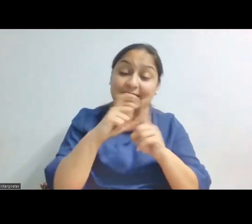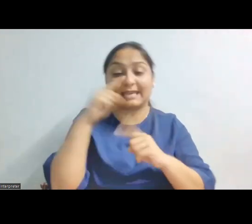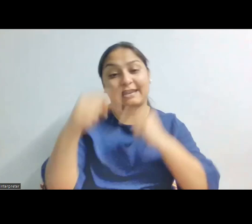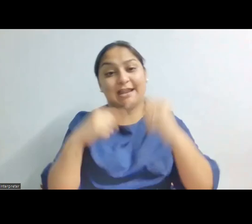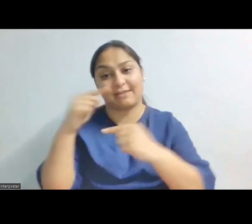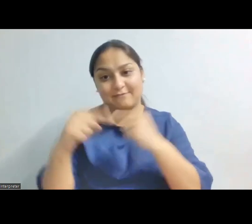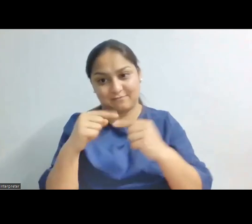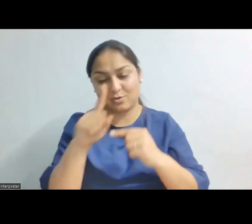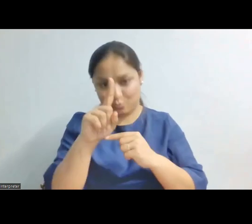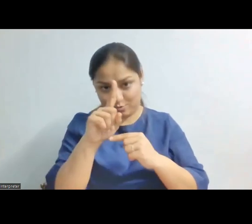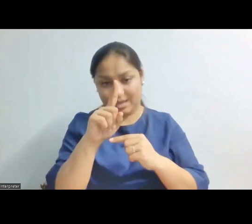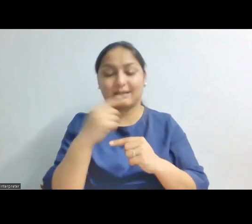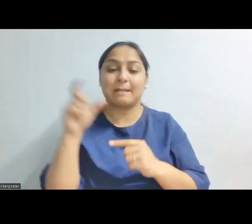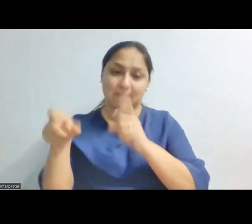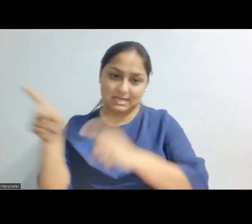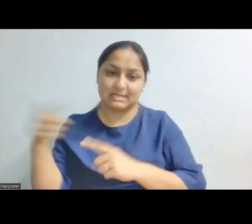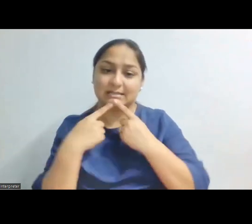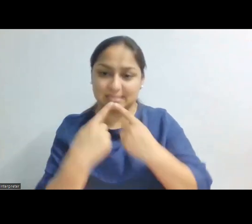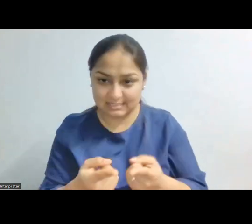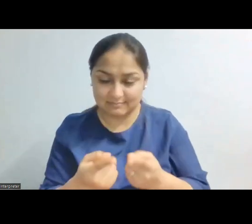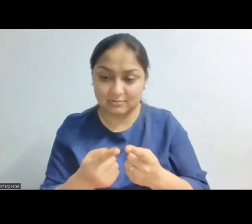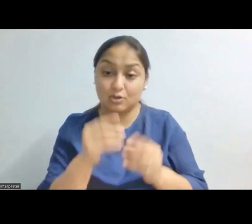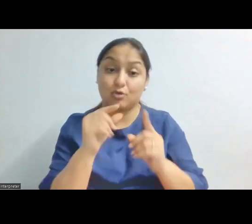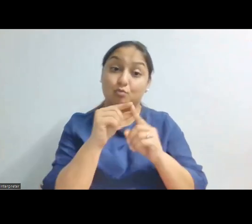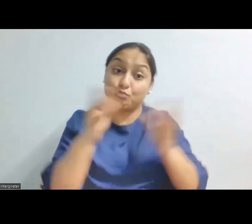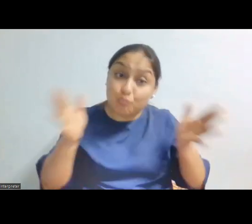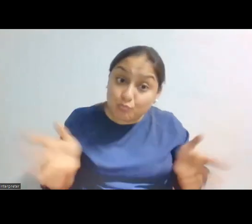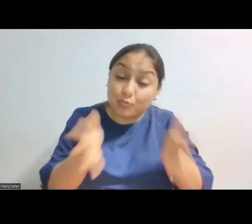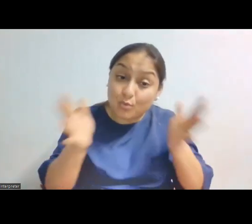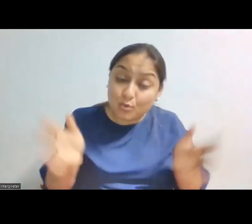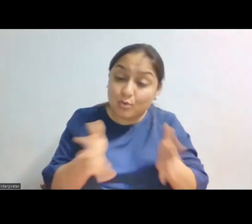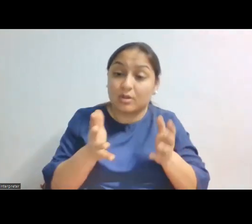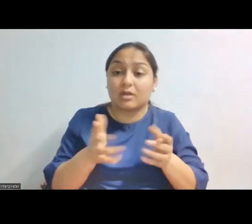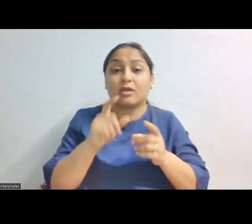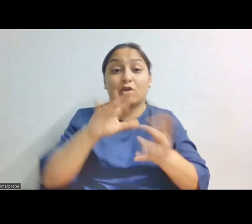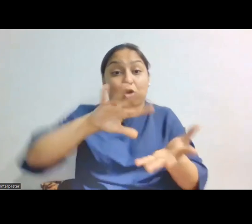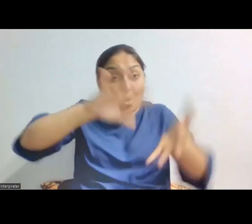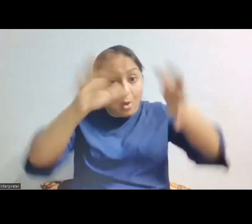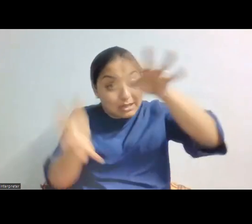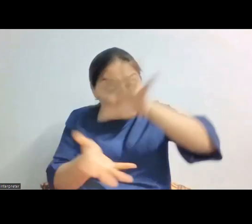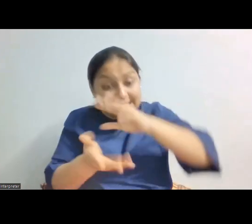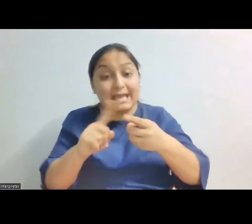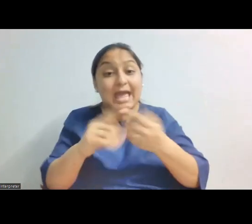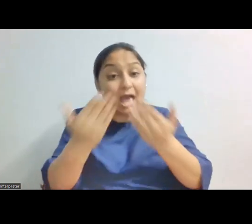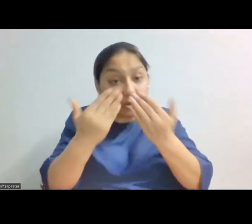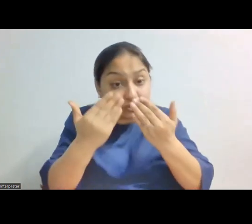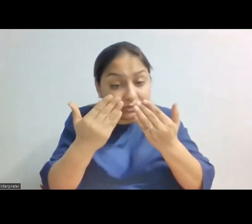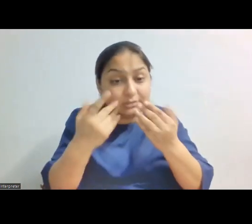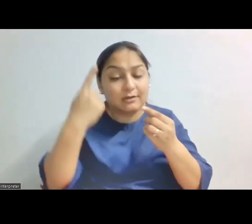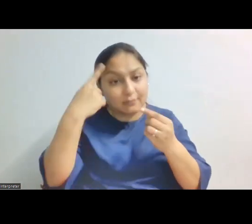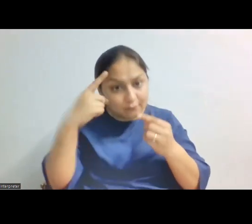One recommendation was, to promote the integration of holistic education into standard